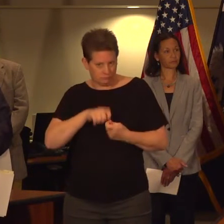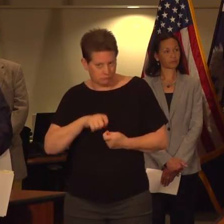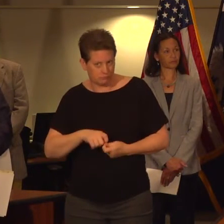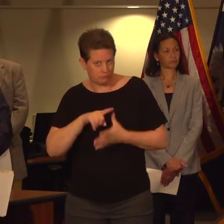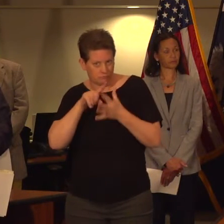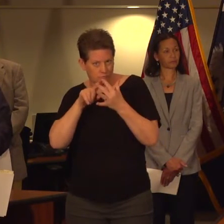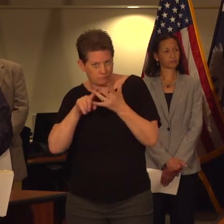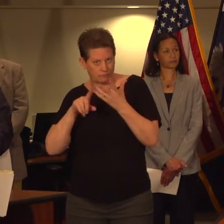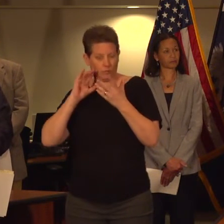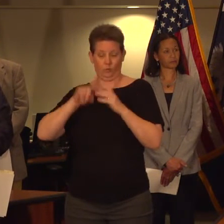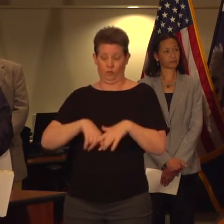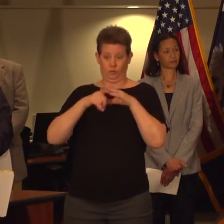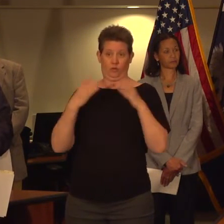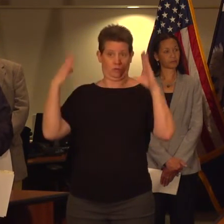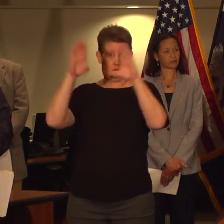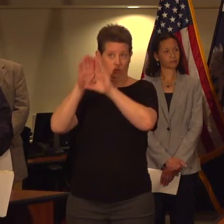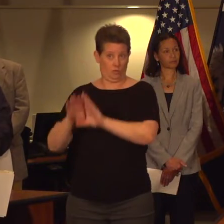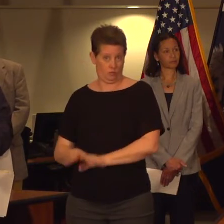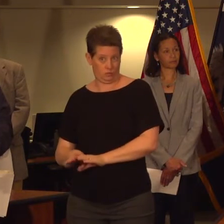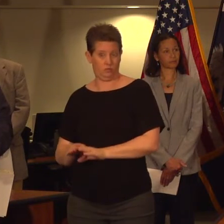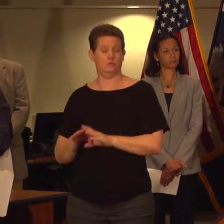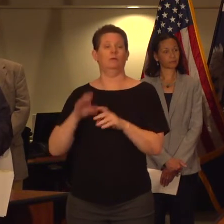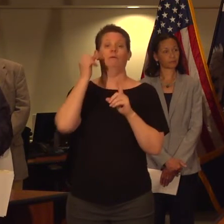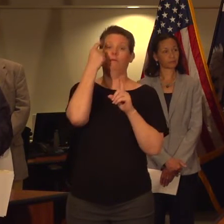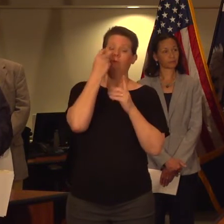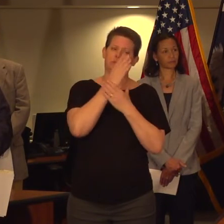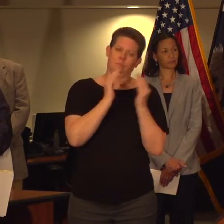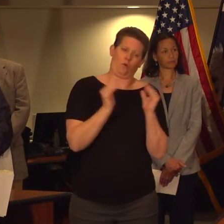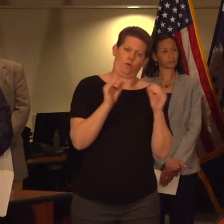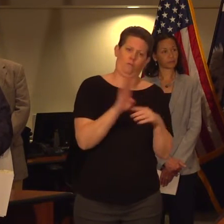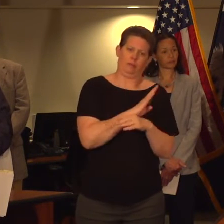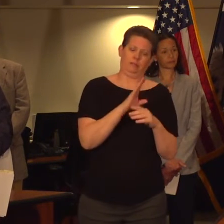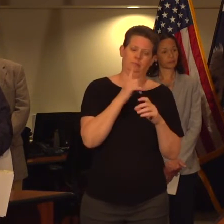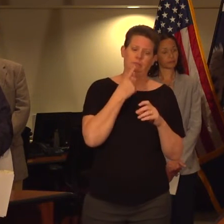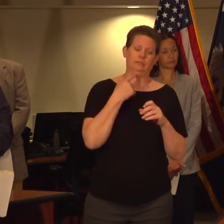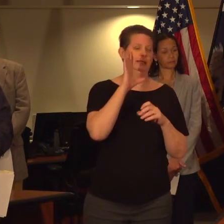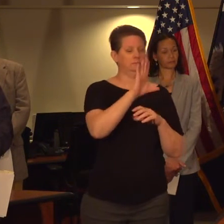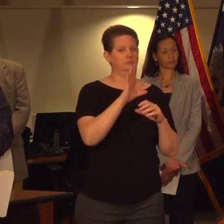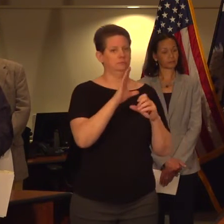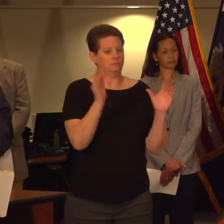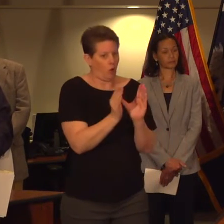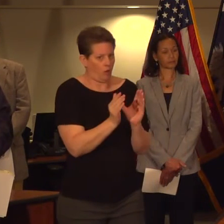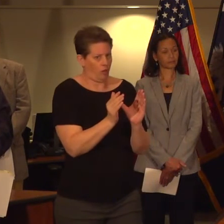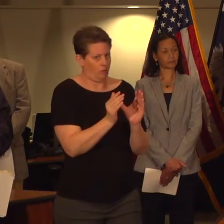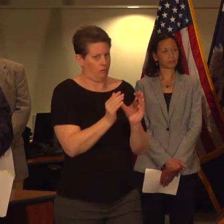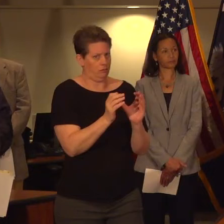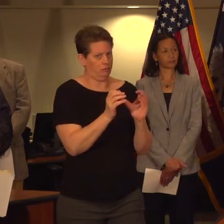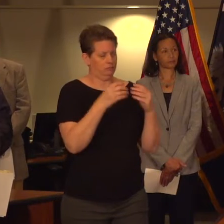retailers we restricted to only the curbside or pickup service. Some of the retailers, the big boxes,